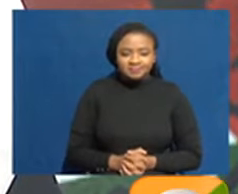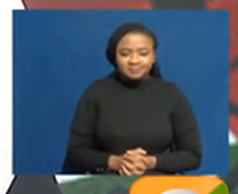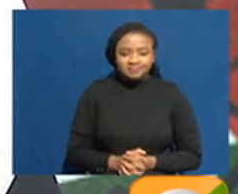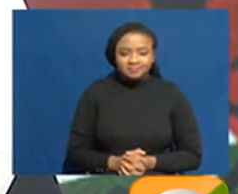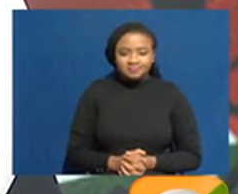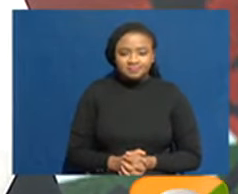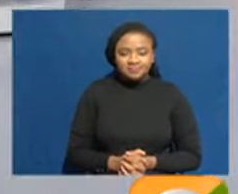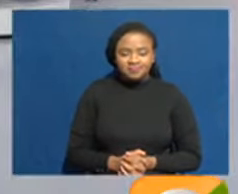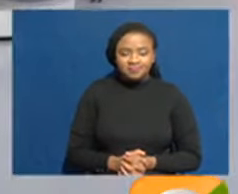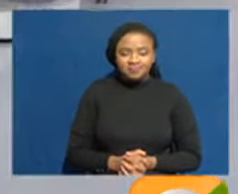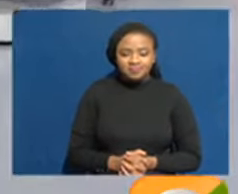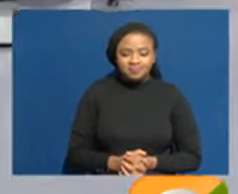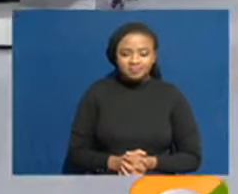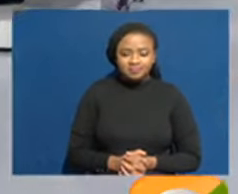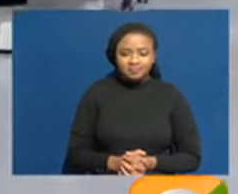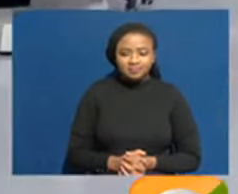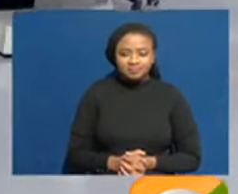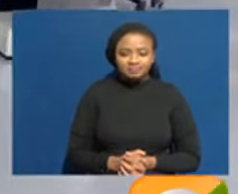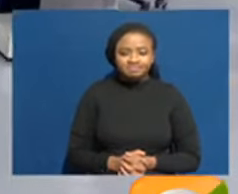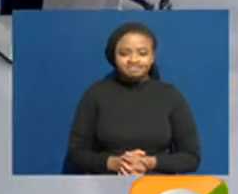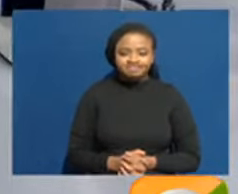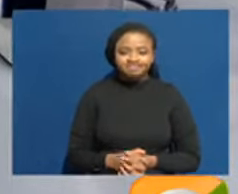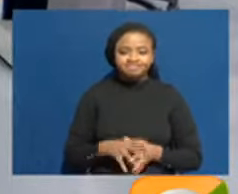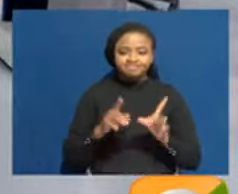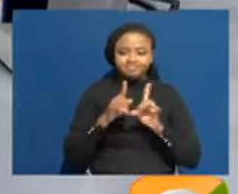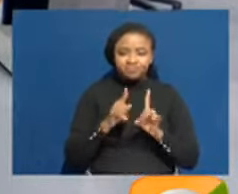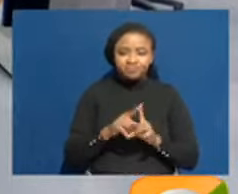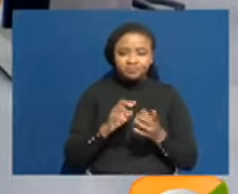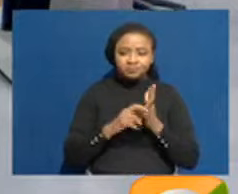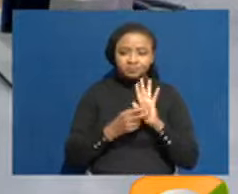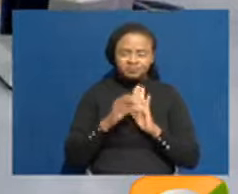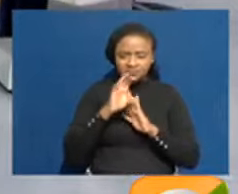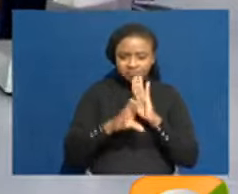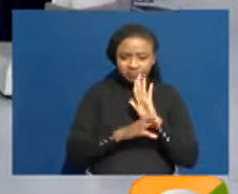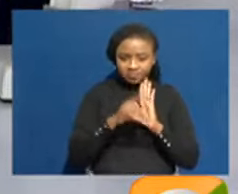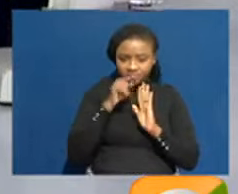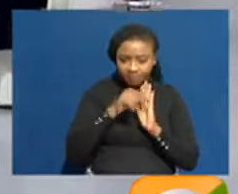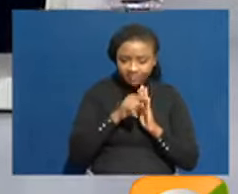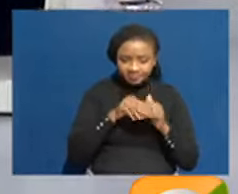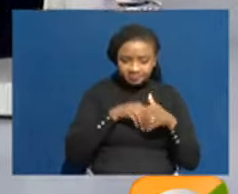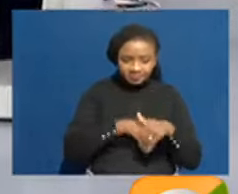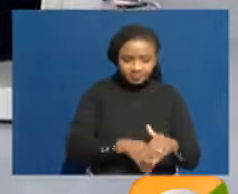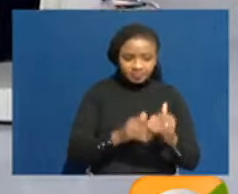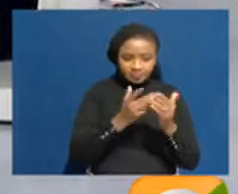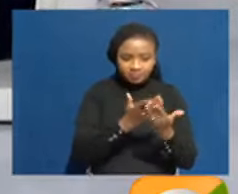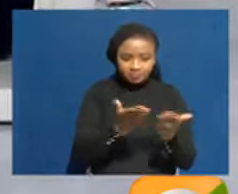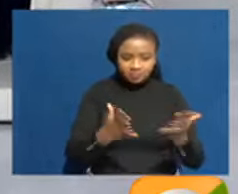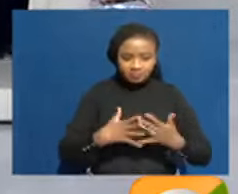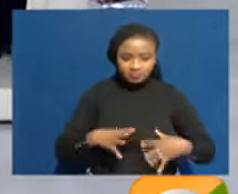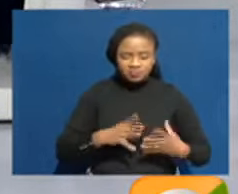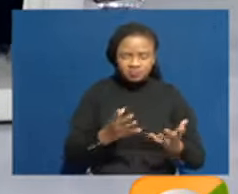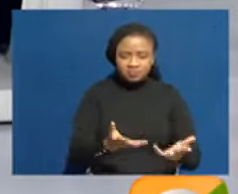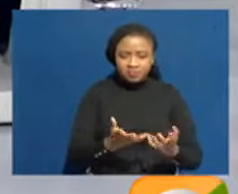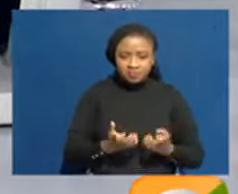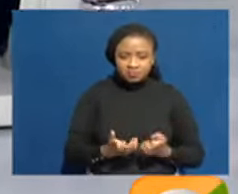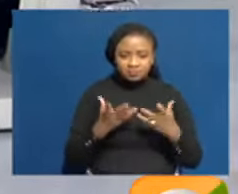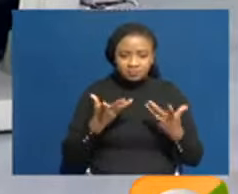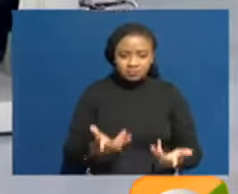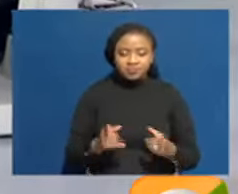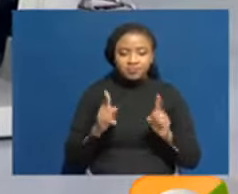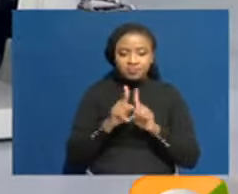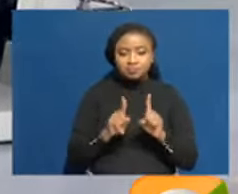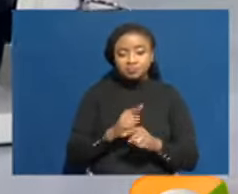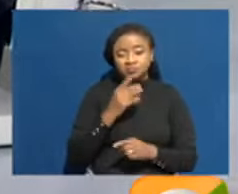with the black letter you just talked about, but really with the people who are the custodians to implement? Yeah. Would you say that? Yes, indeed.